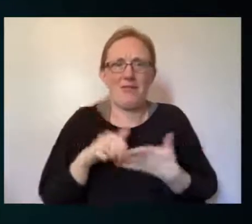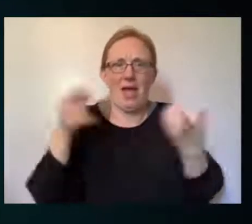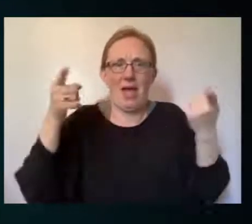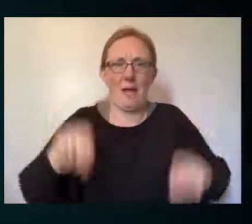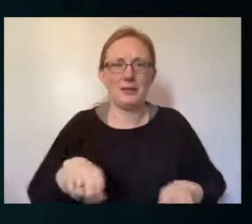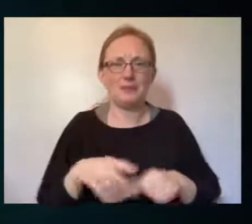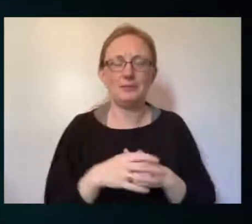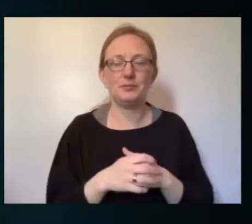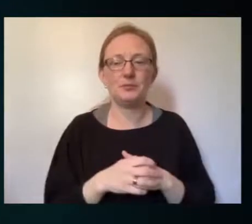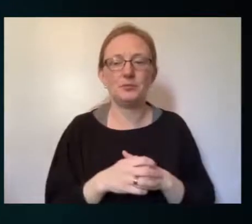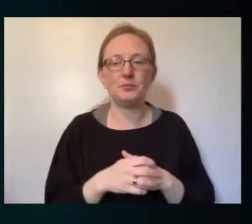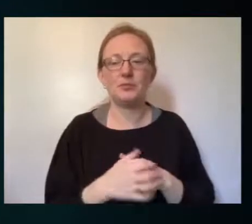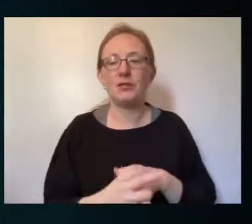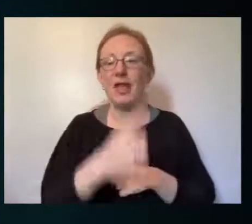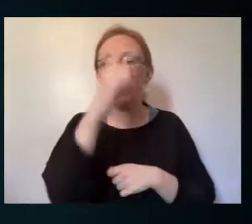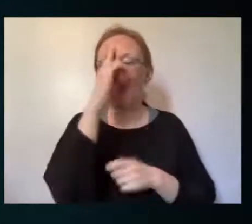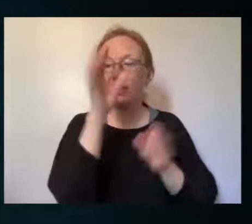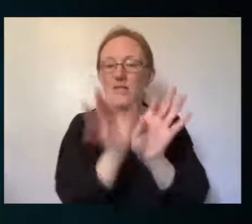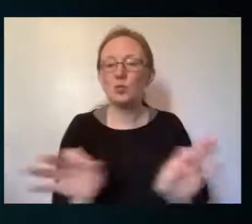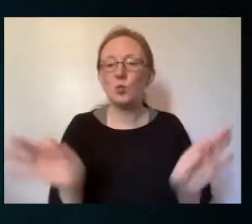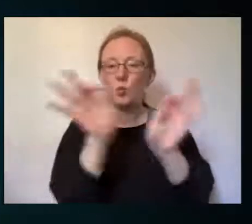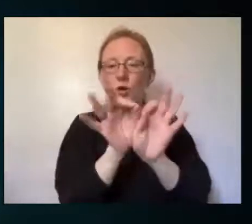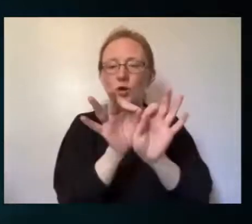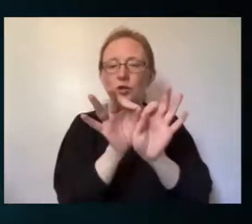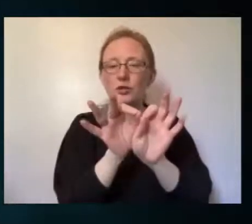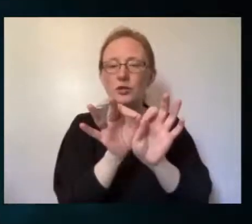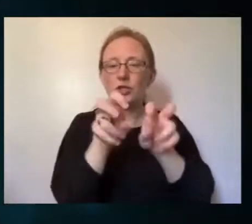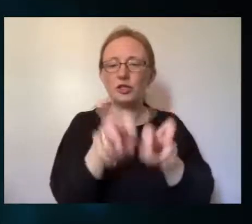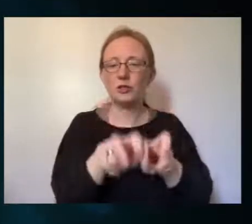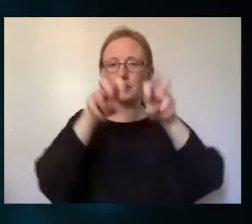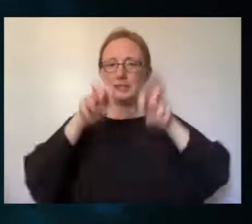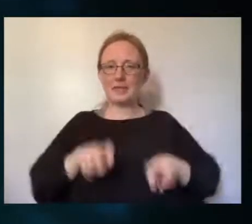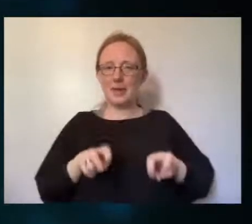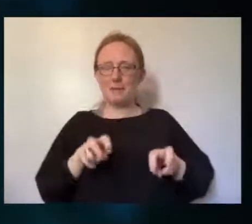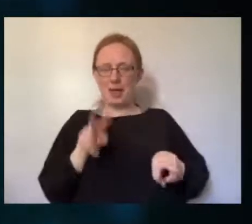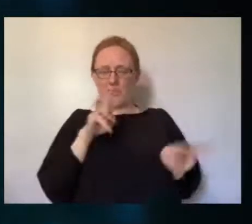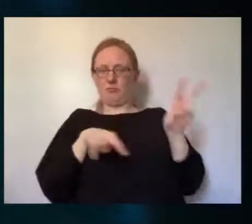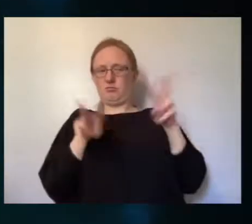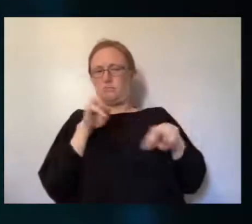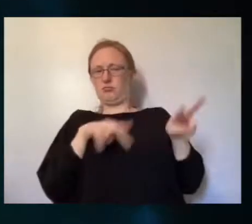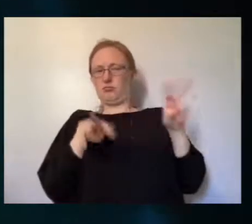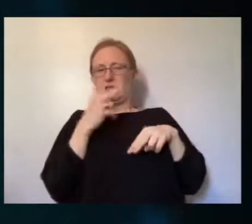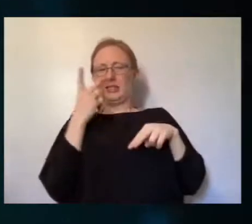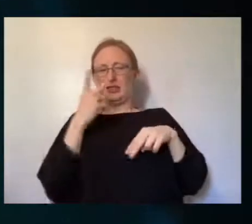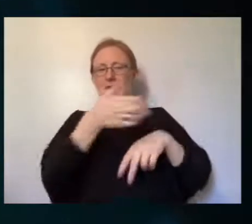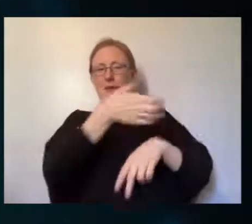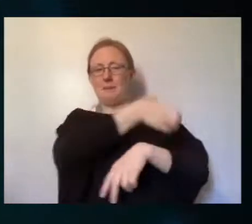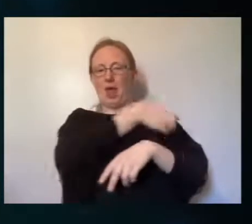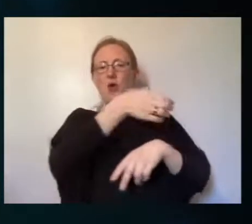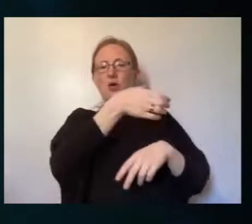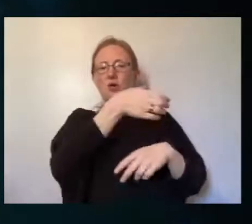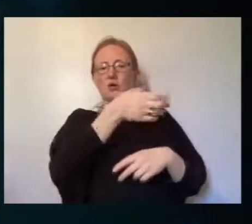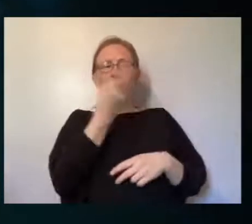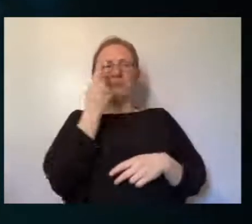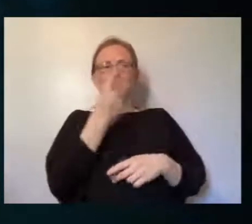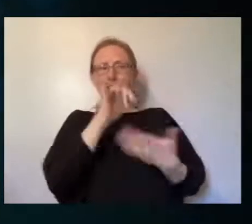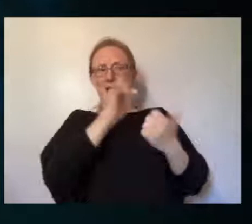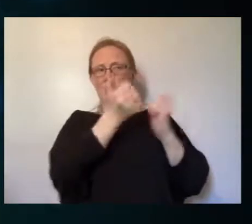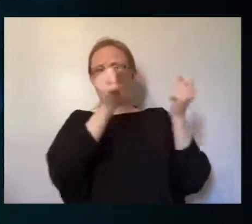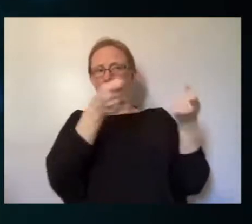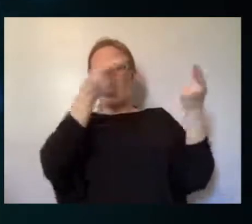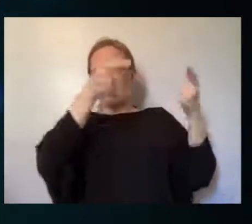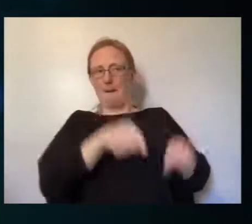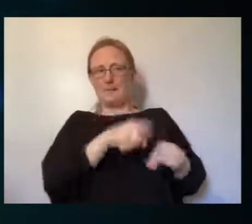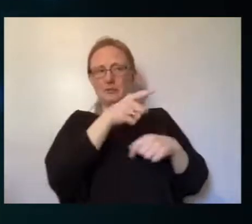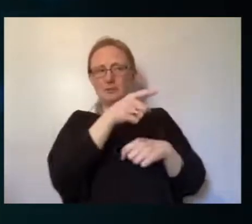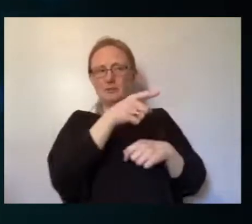And so I think it's worth taking a step back and looking at the way that power is related to our infrastructures and the ways in which our infrastructures are reflections